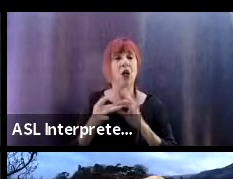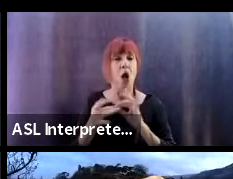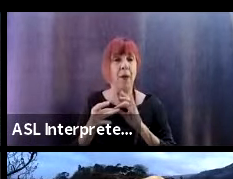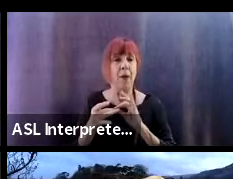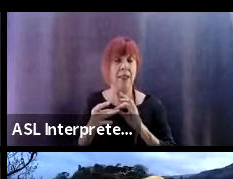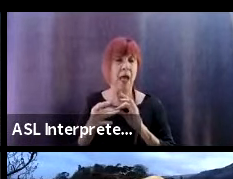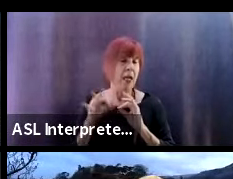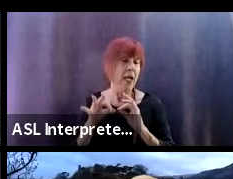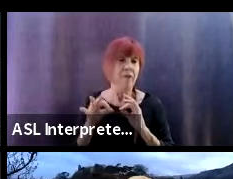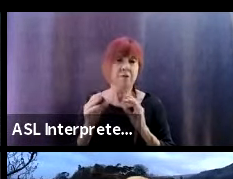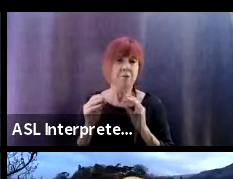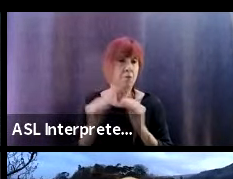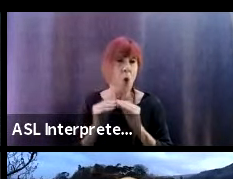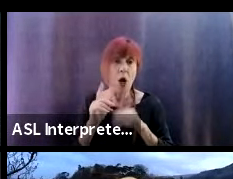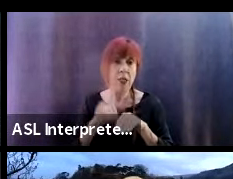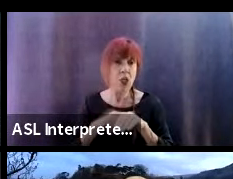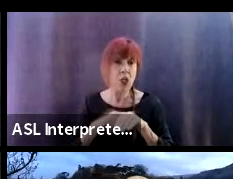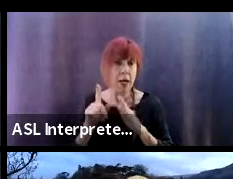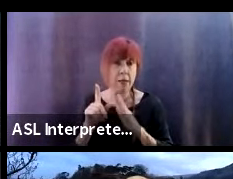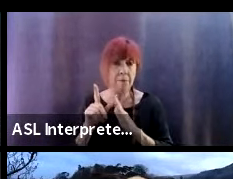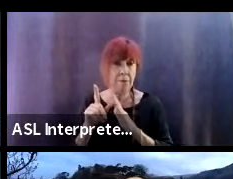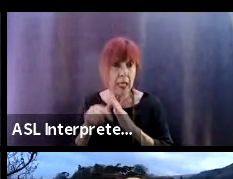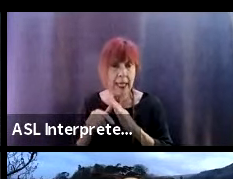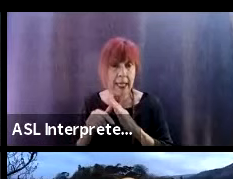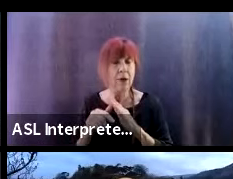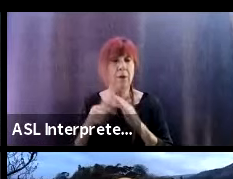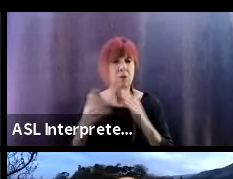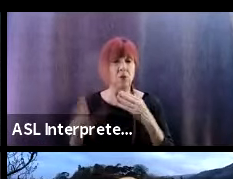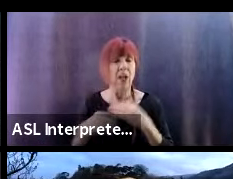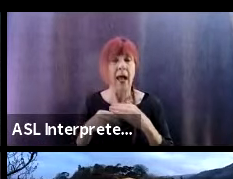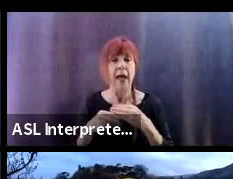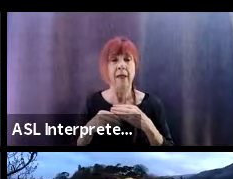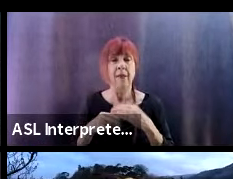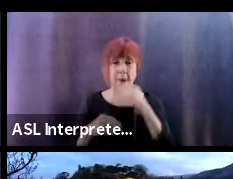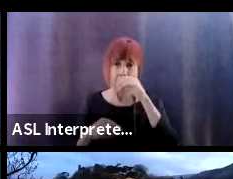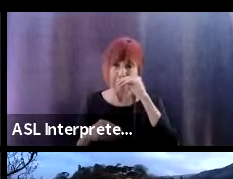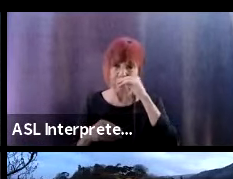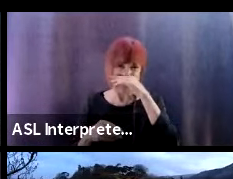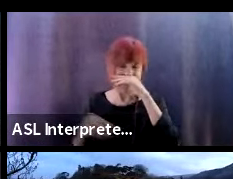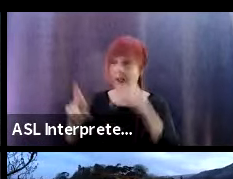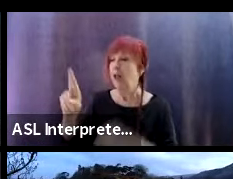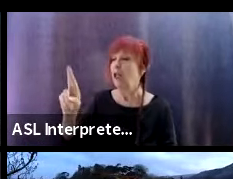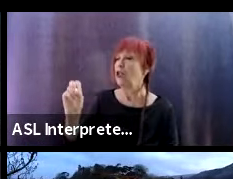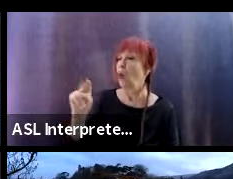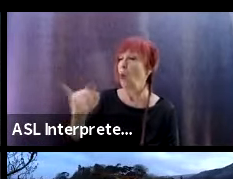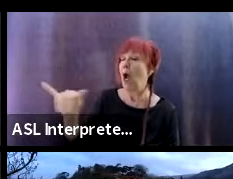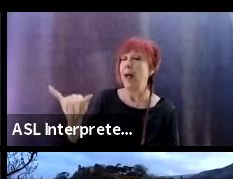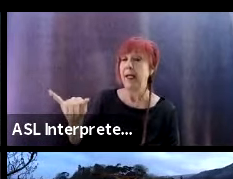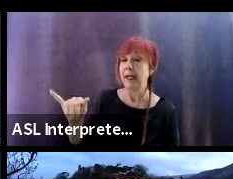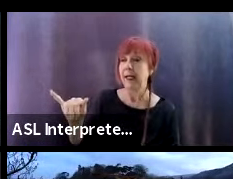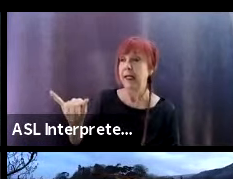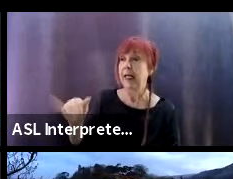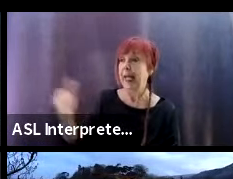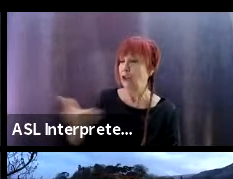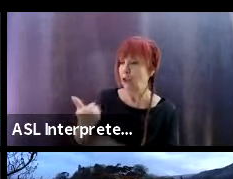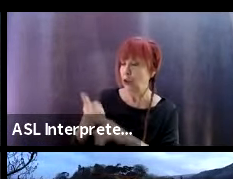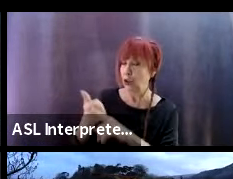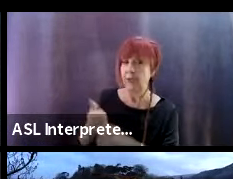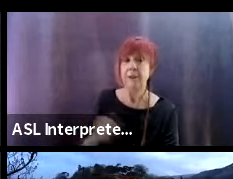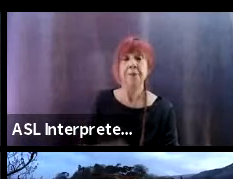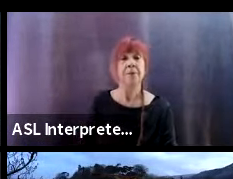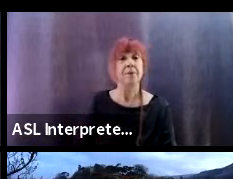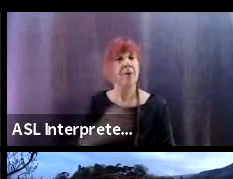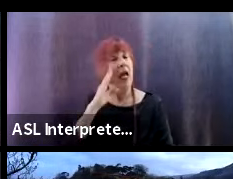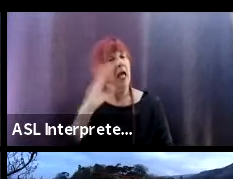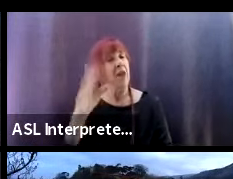everyone who's wanting to talk in the next section, and we won't get to everyone. So go ahead, Ronnie, and then Aaron. Don't forget to introduce yourself. Thanks,